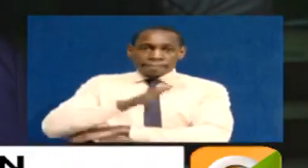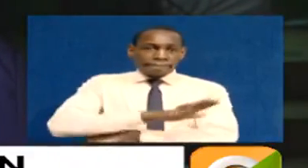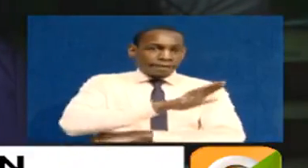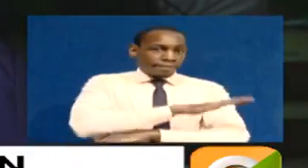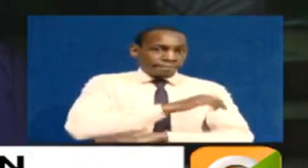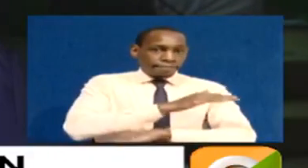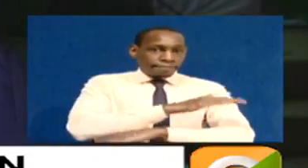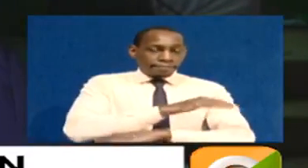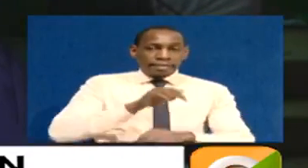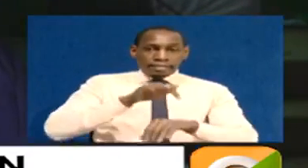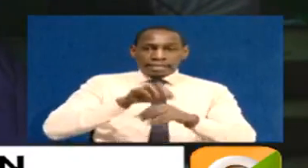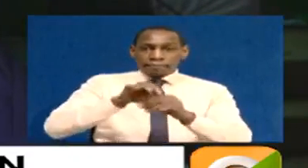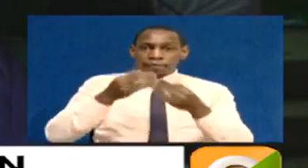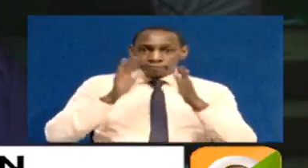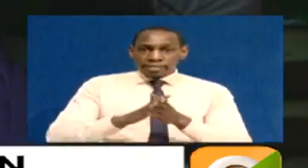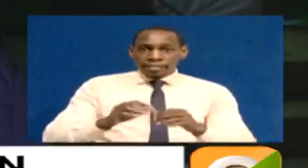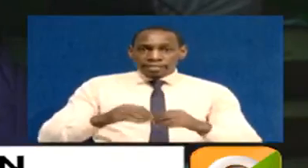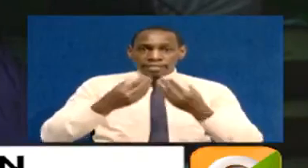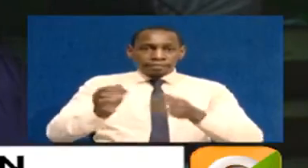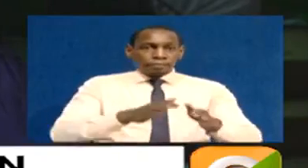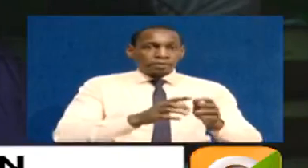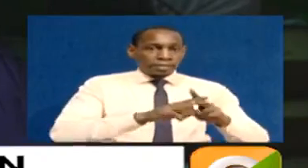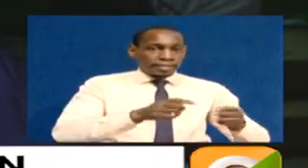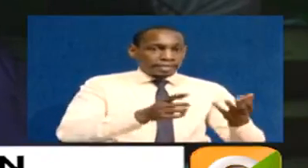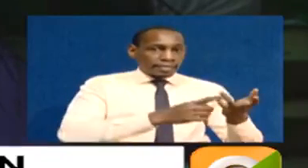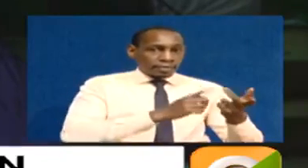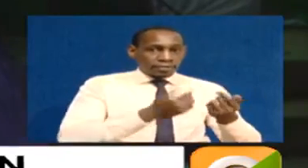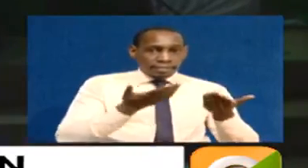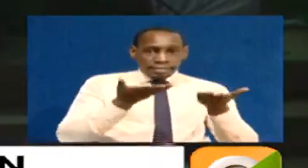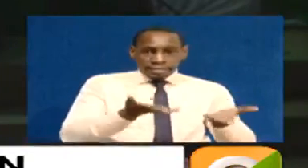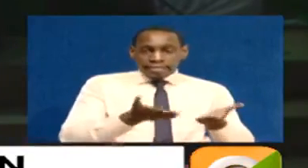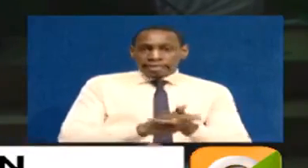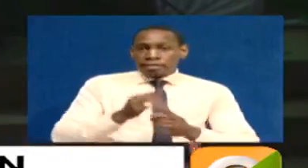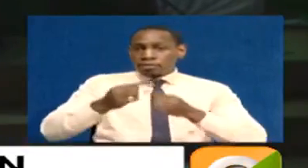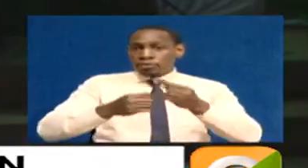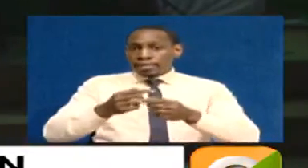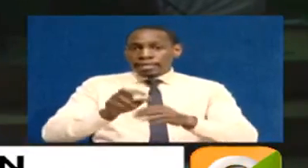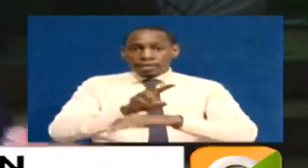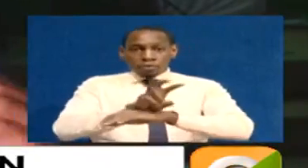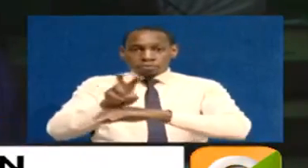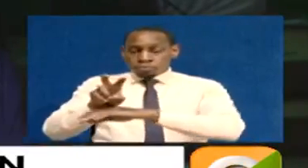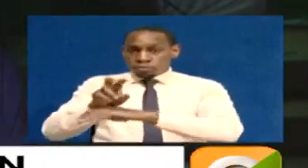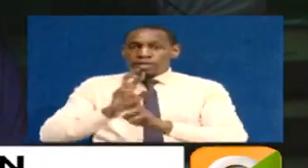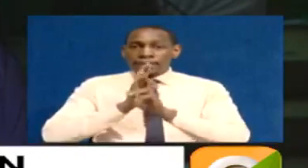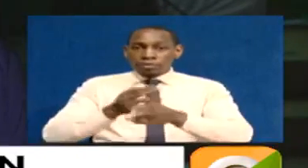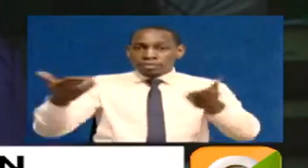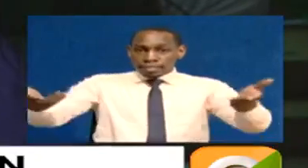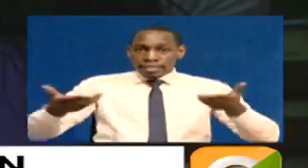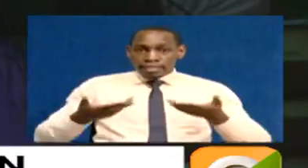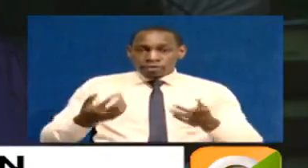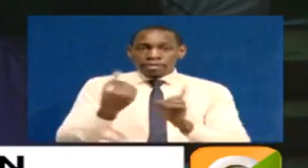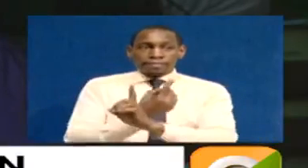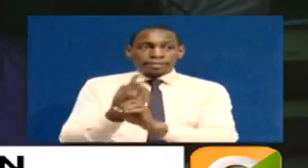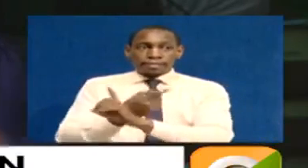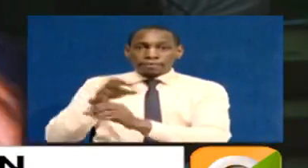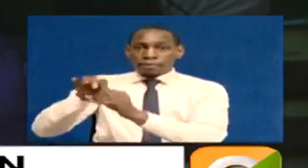voting ended, to pave way for the counting. And right now we are here just following the results. They trickle in from the